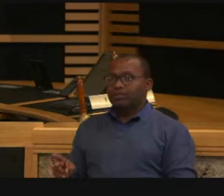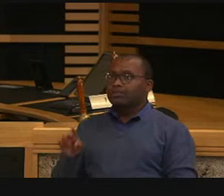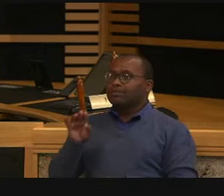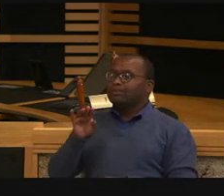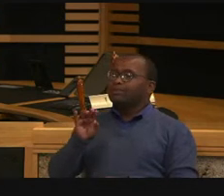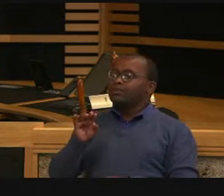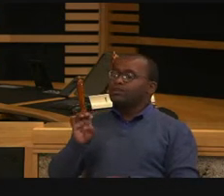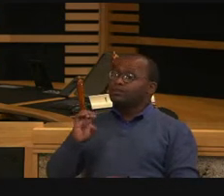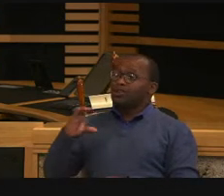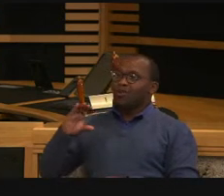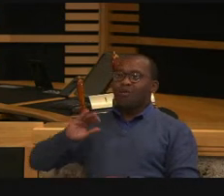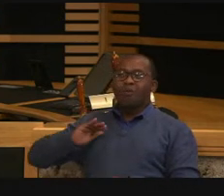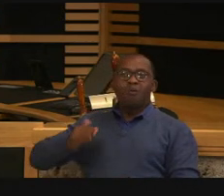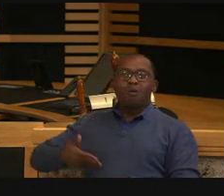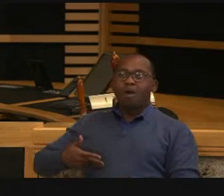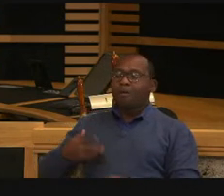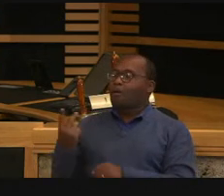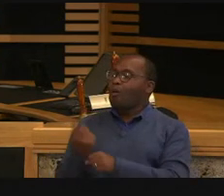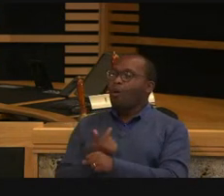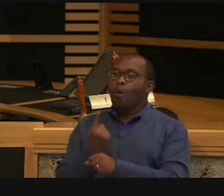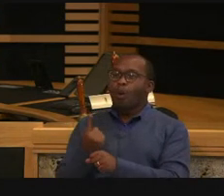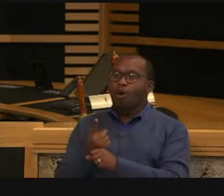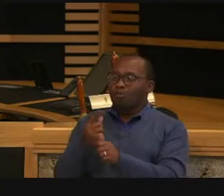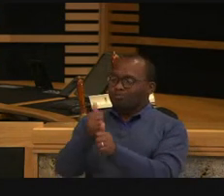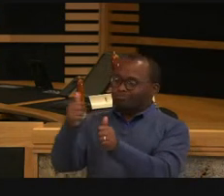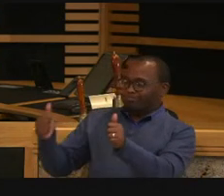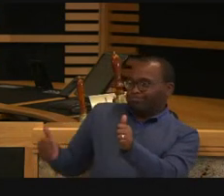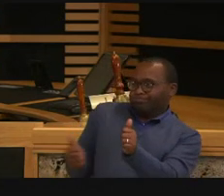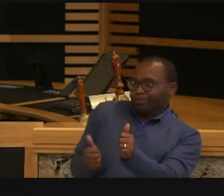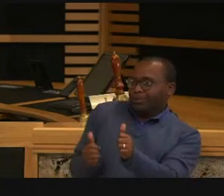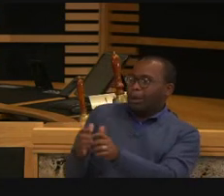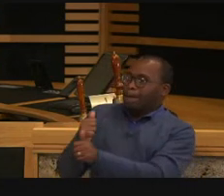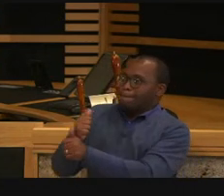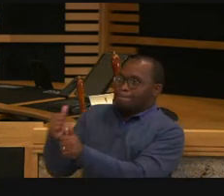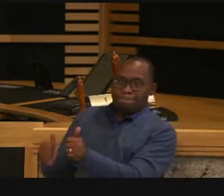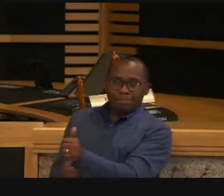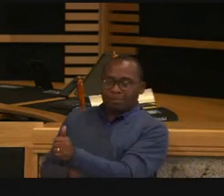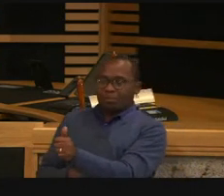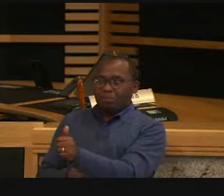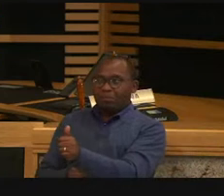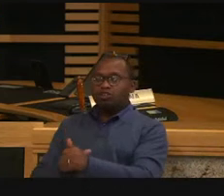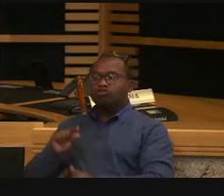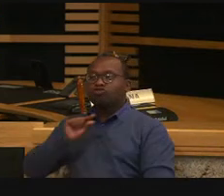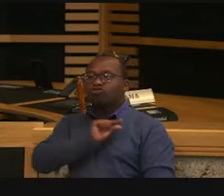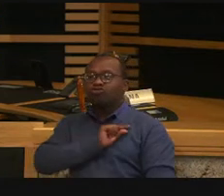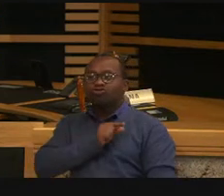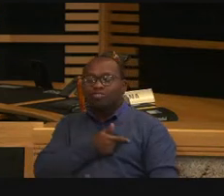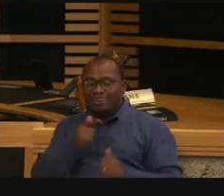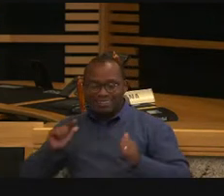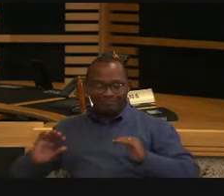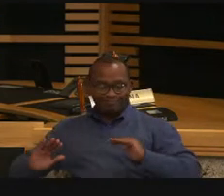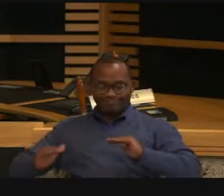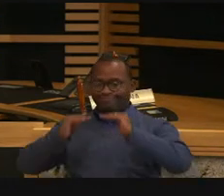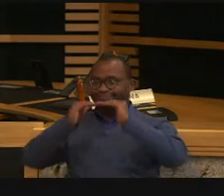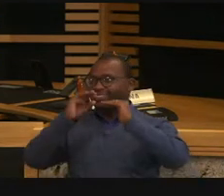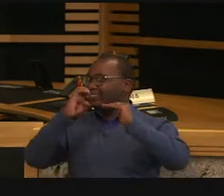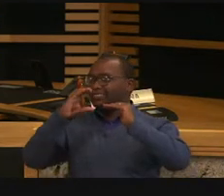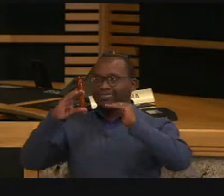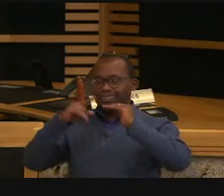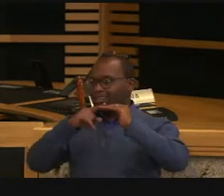and not front role players. Gender equity is not something that is taken serious